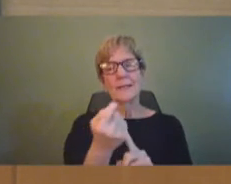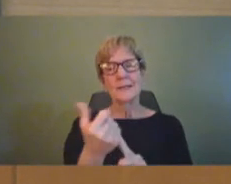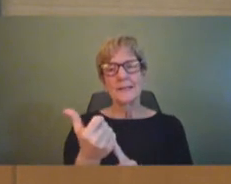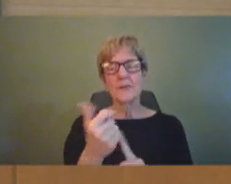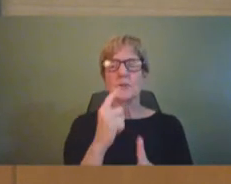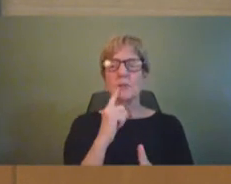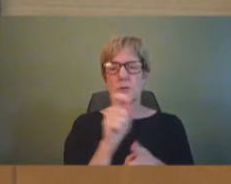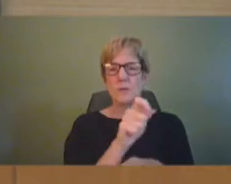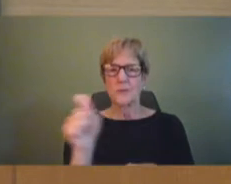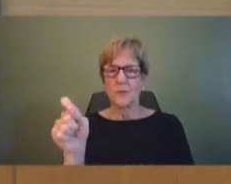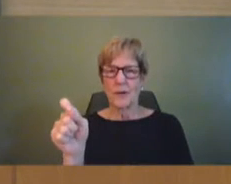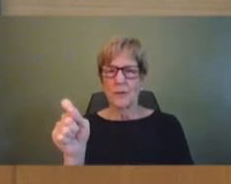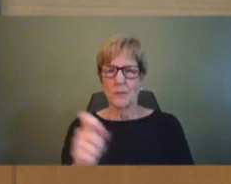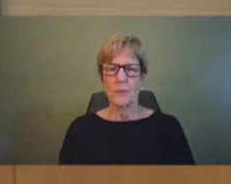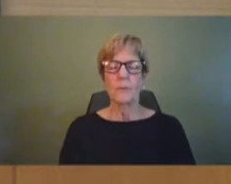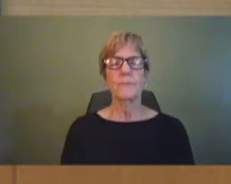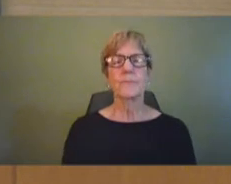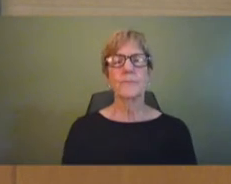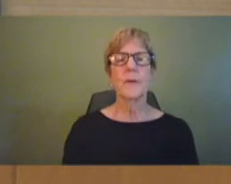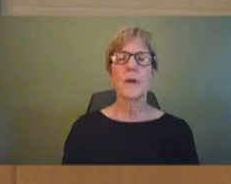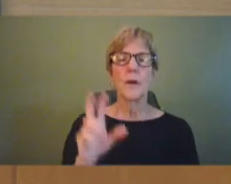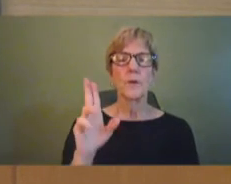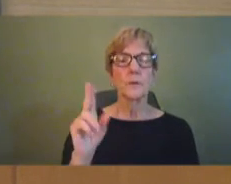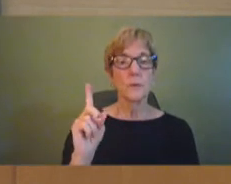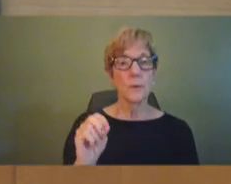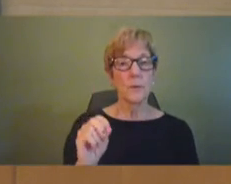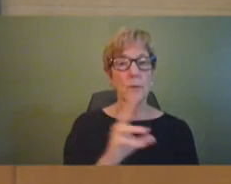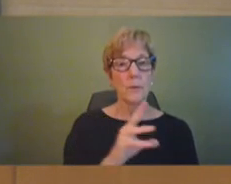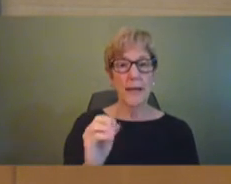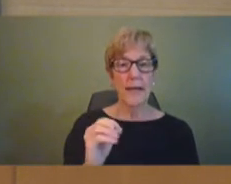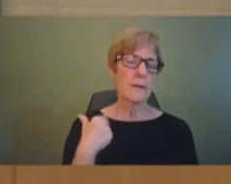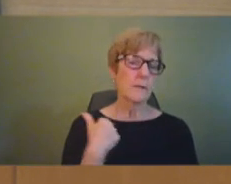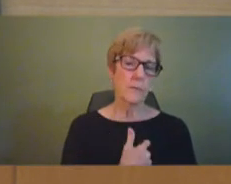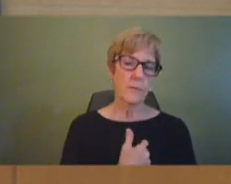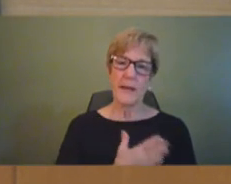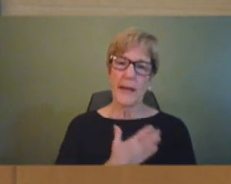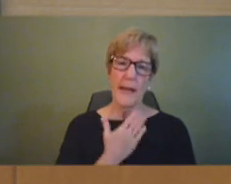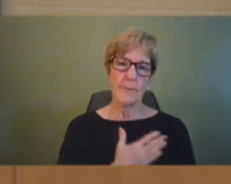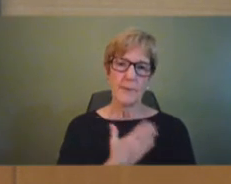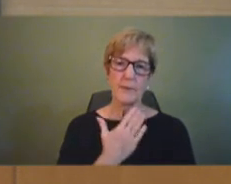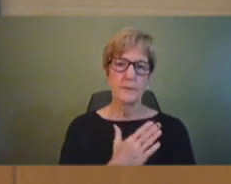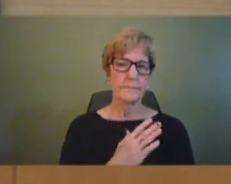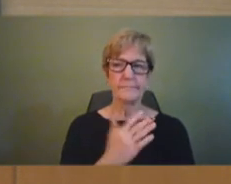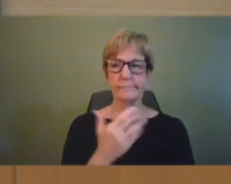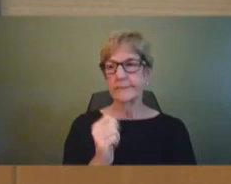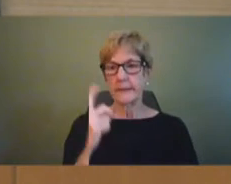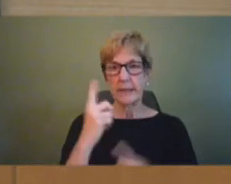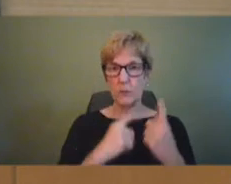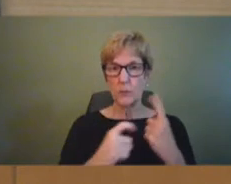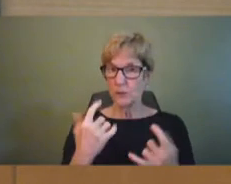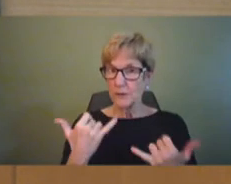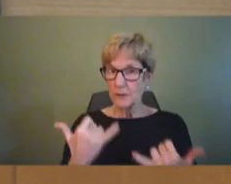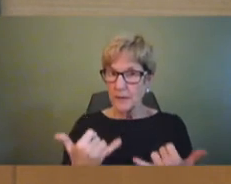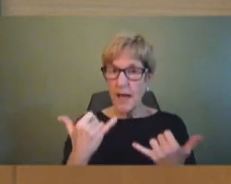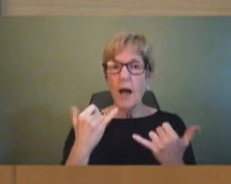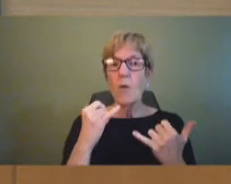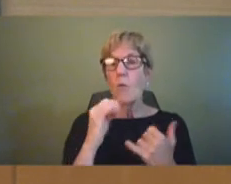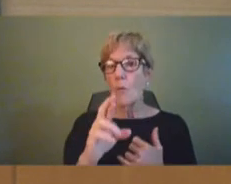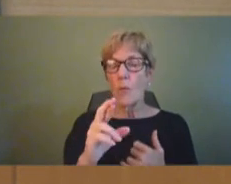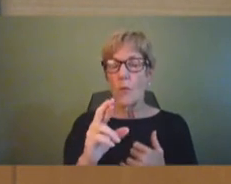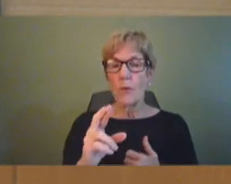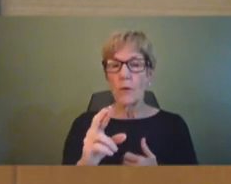in the Udo and um we'd be glad to answer any questions now or as you review